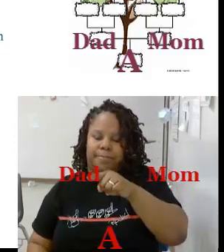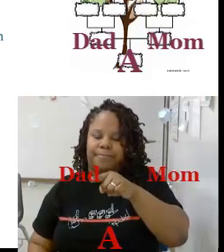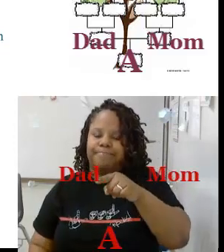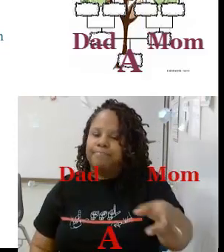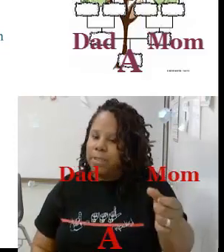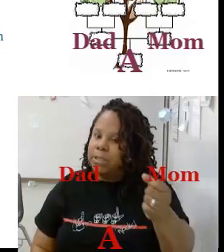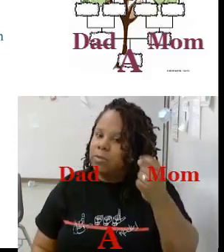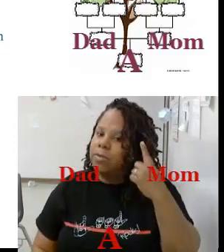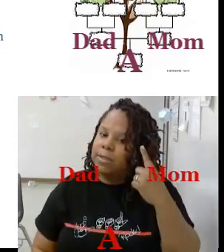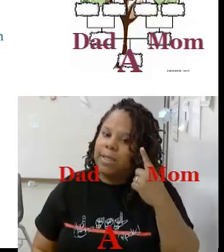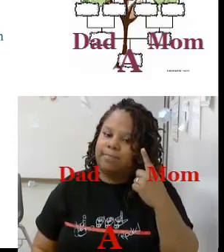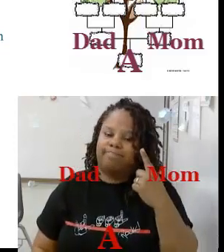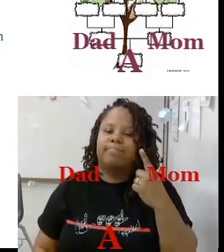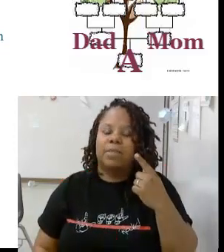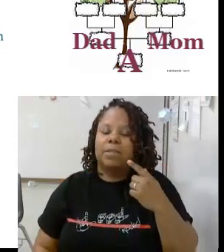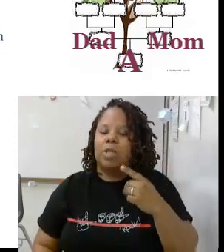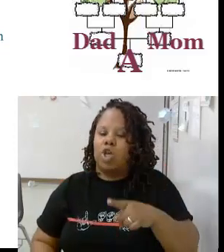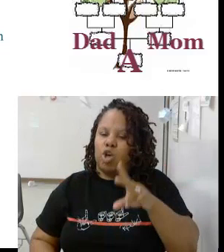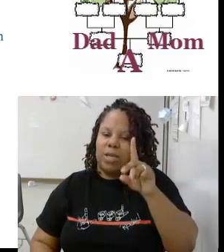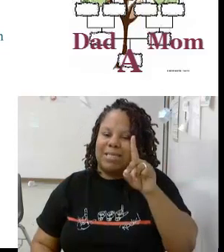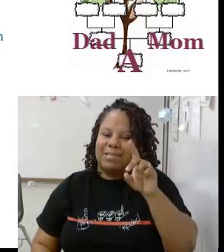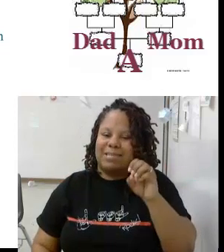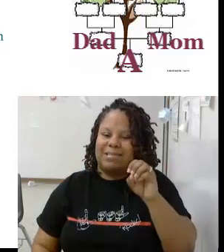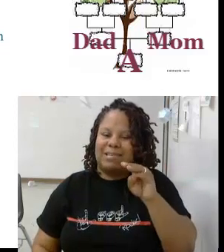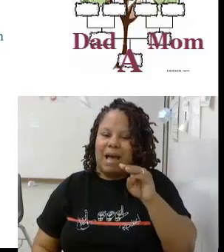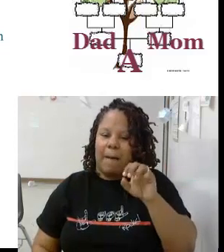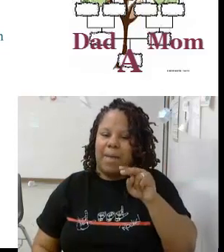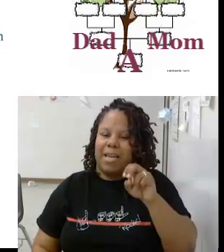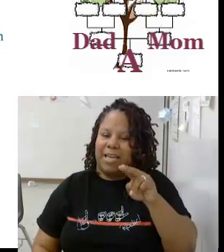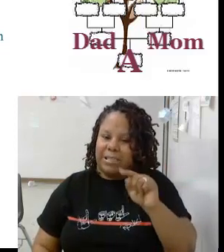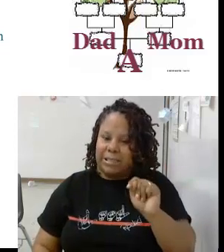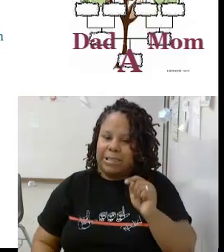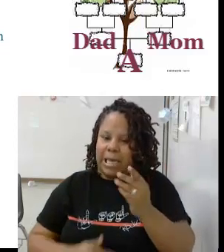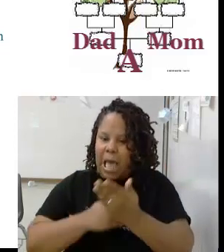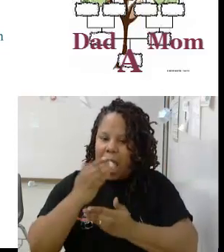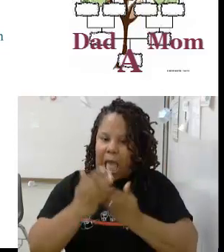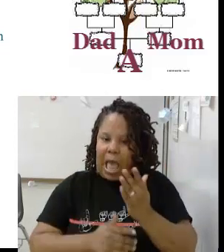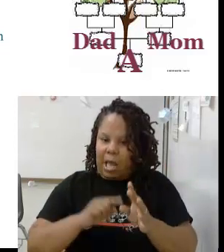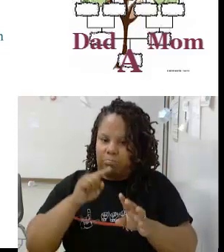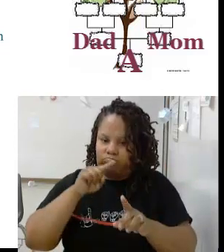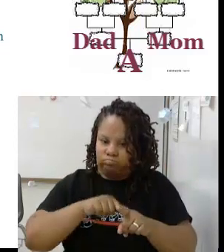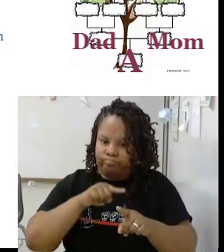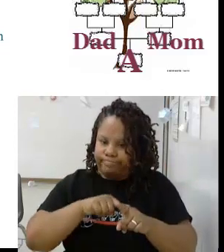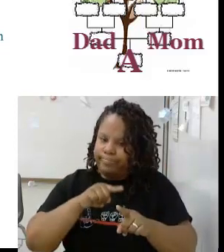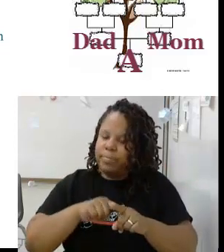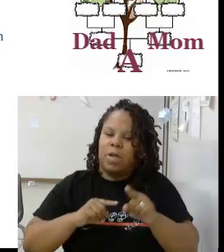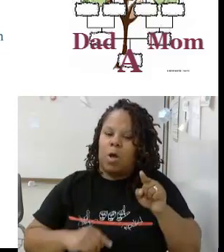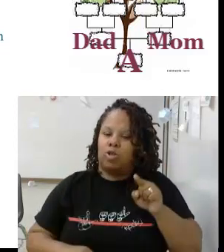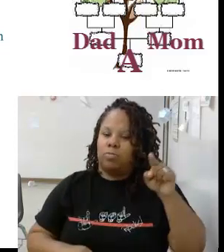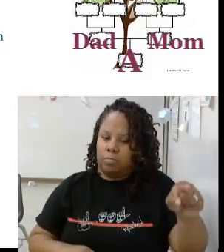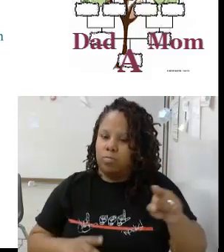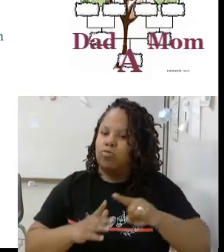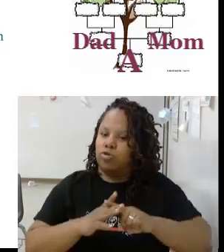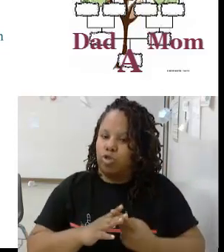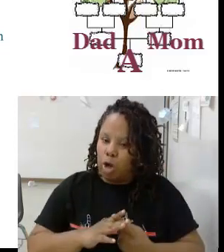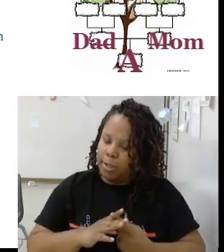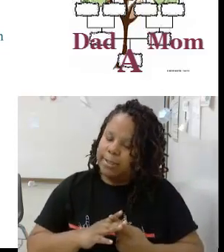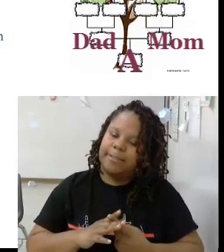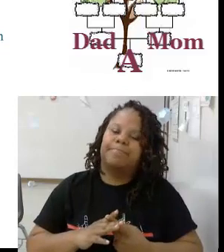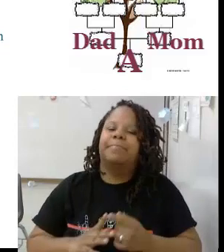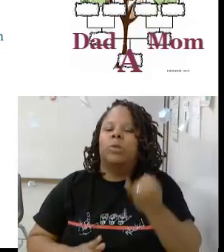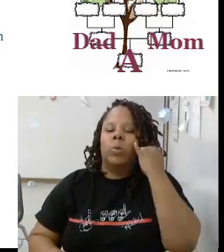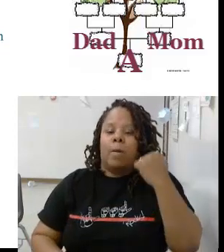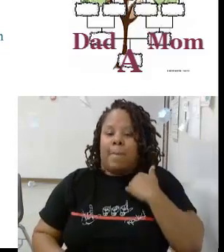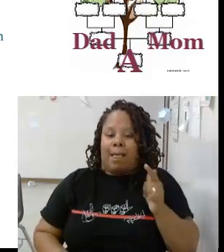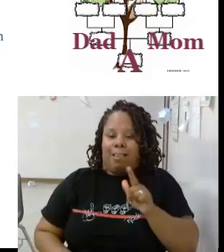dominant hand leads everything. So when you go up, you're going to go up to the left of, if you're left-handed, to the person, or if you're right-handed,